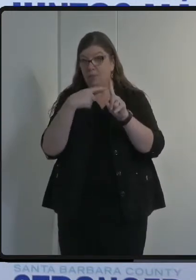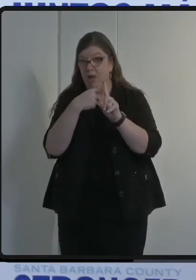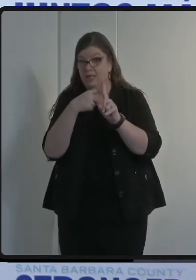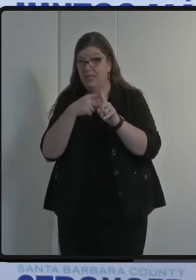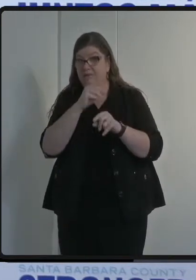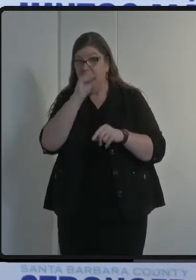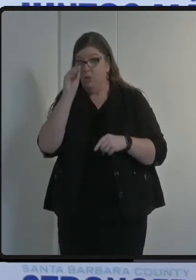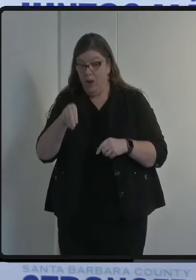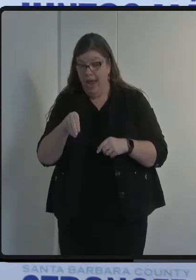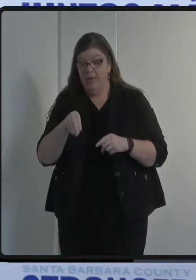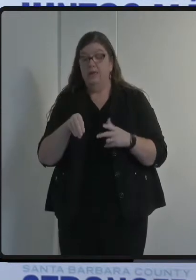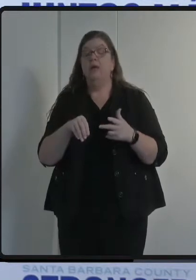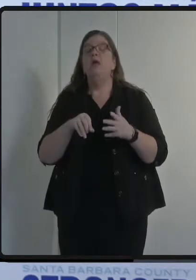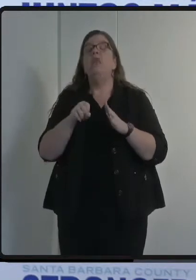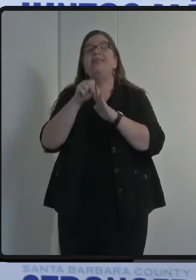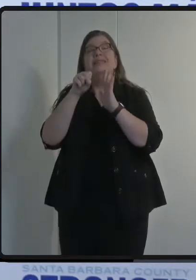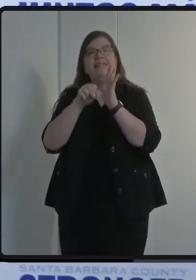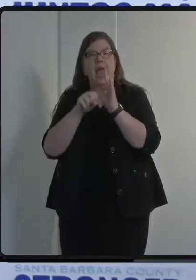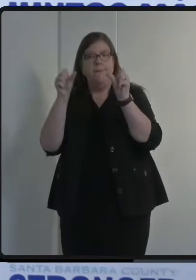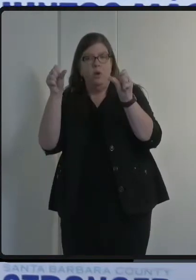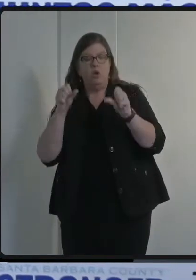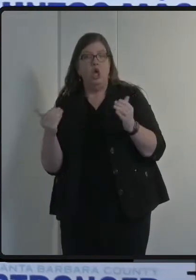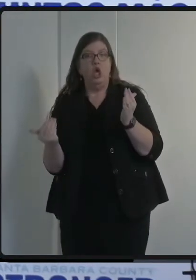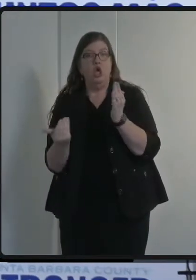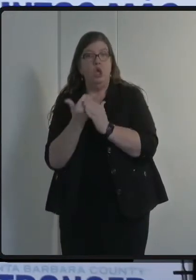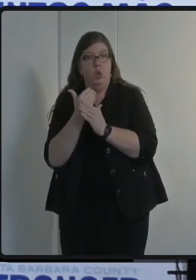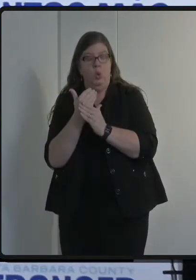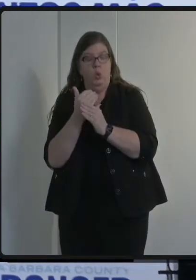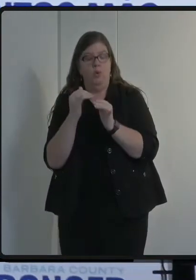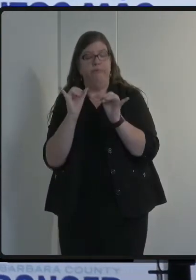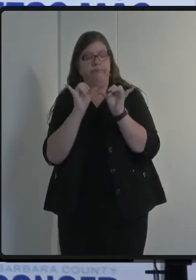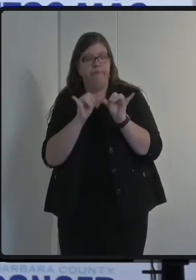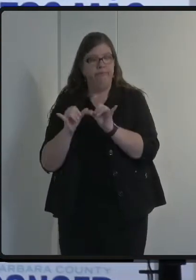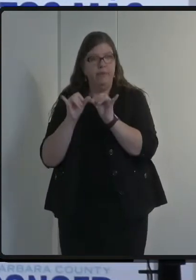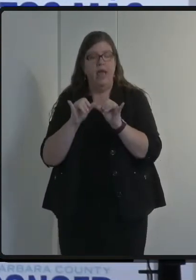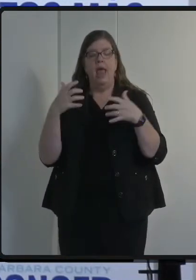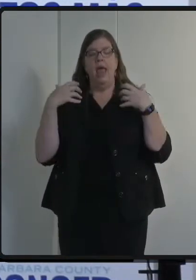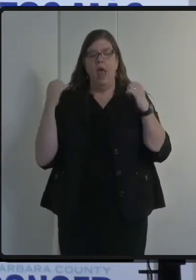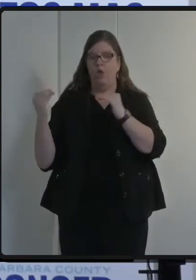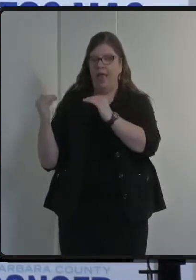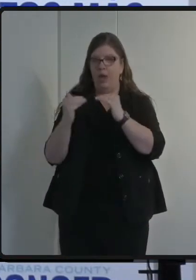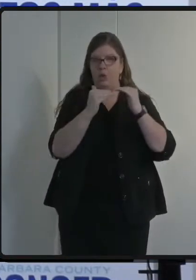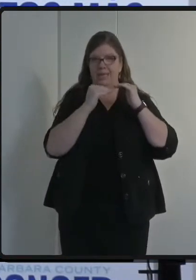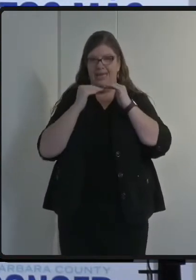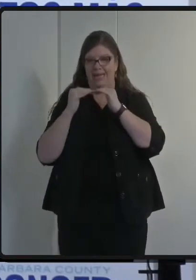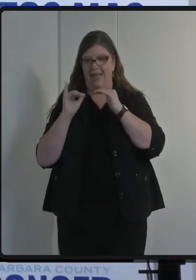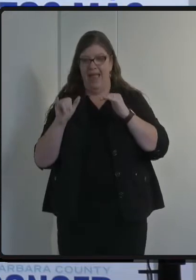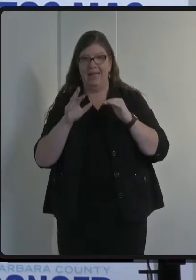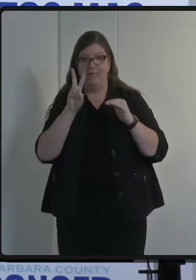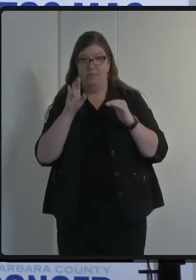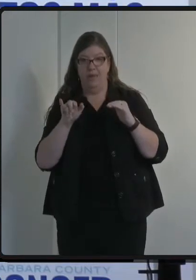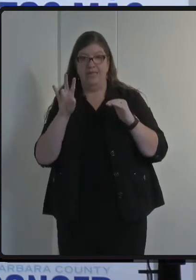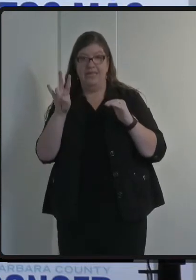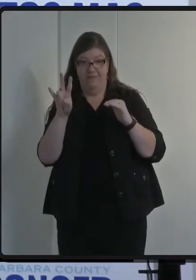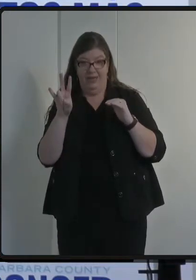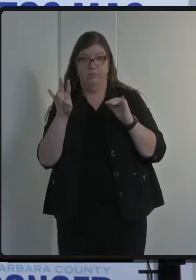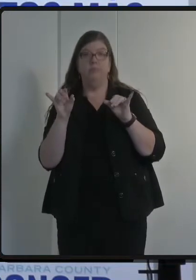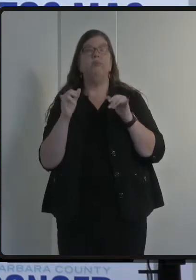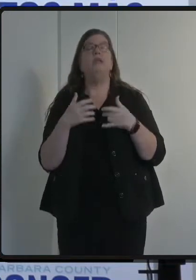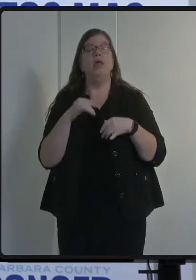state also posted the new health equity metric for our county at 6.7. These metrics